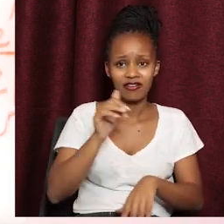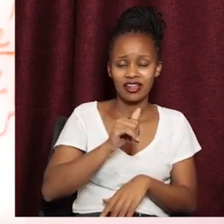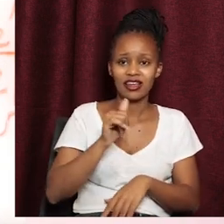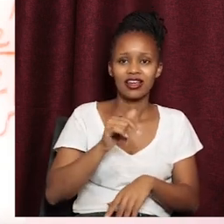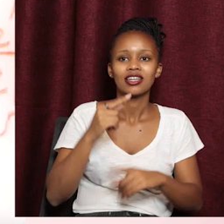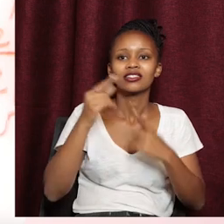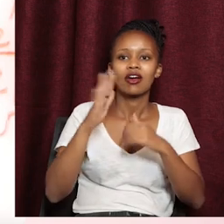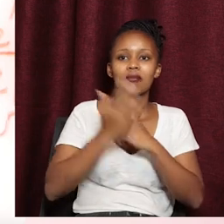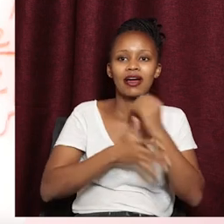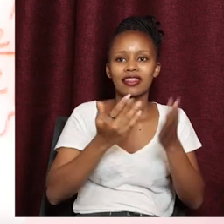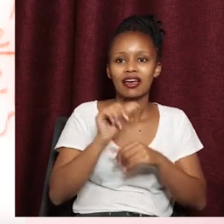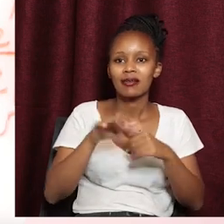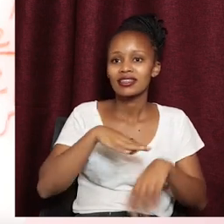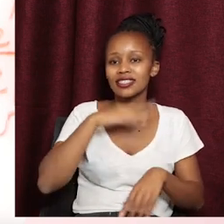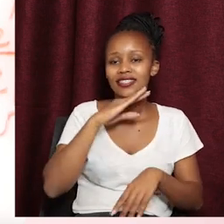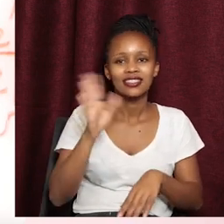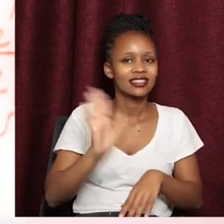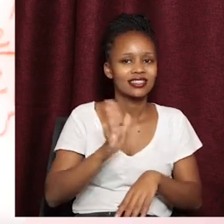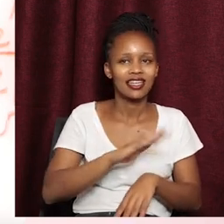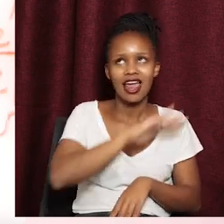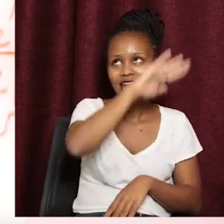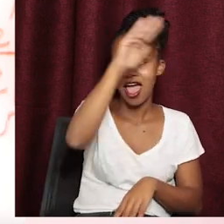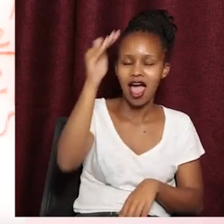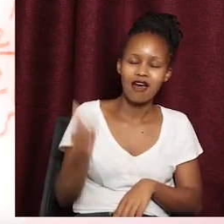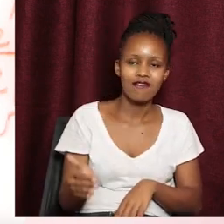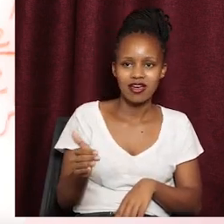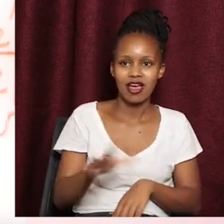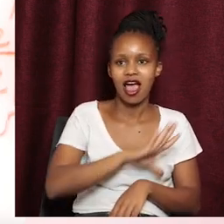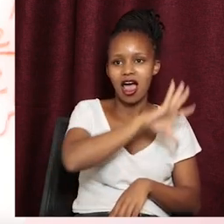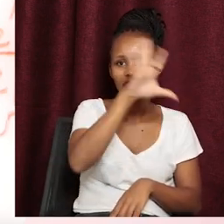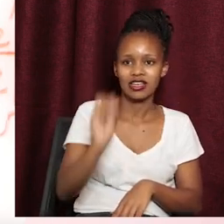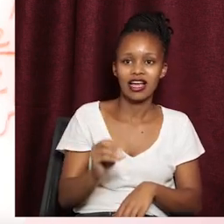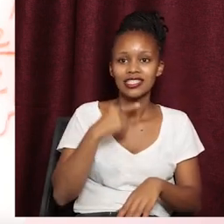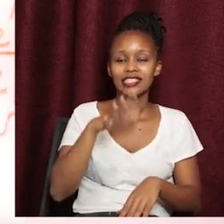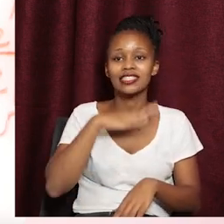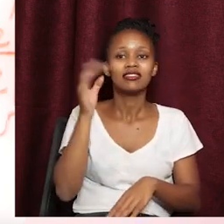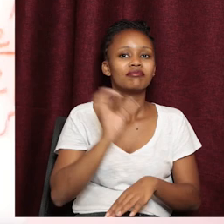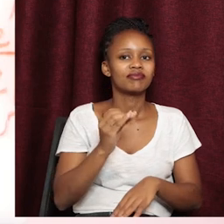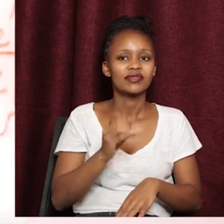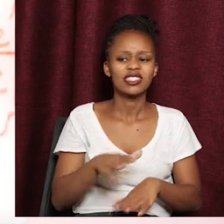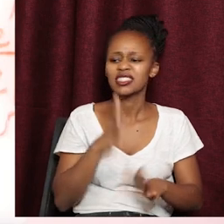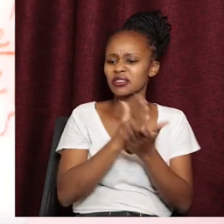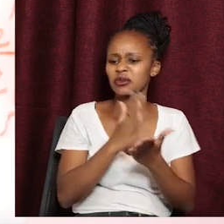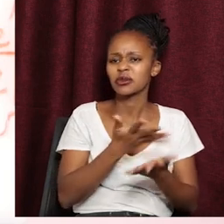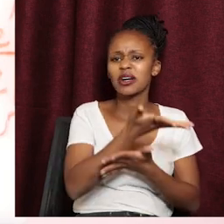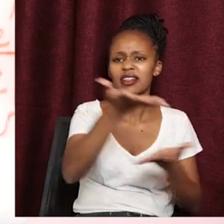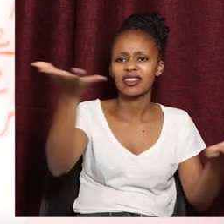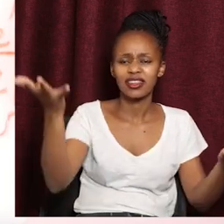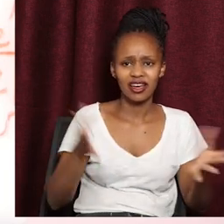talk bad things about the dead. You see, whether we say it or not, the reality is out there.